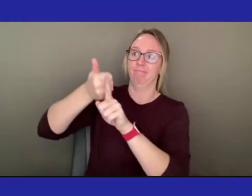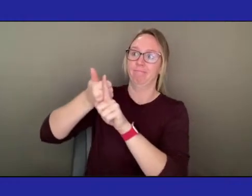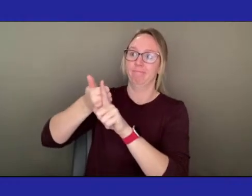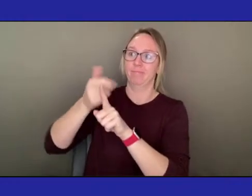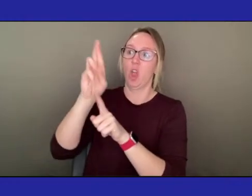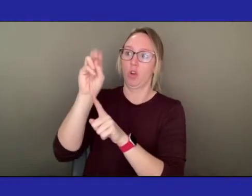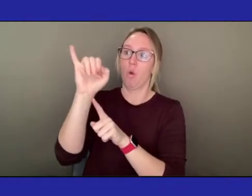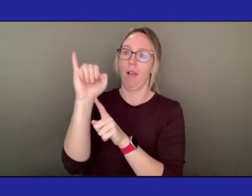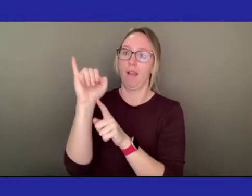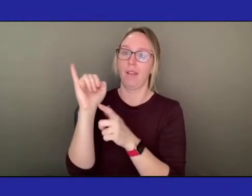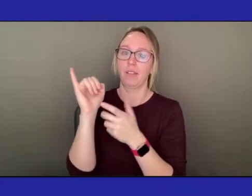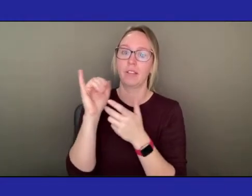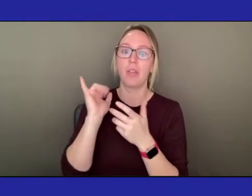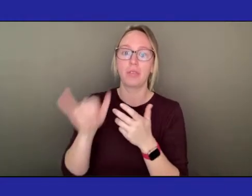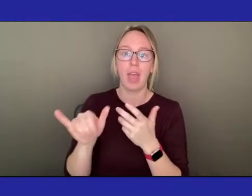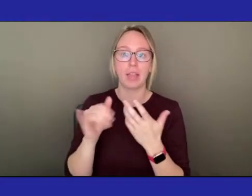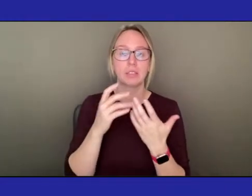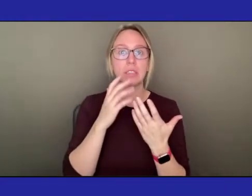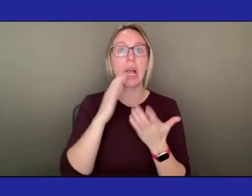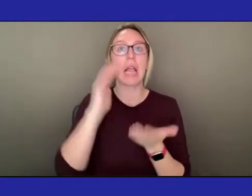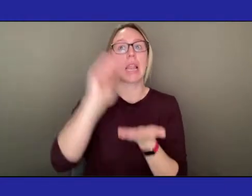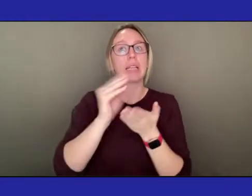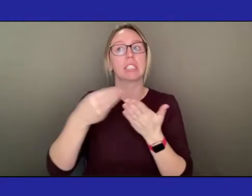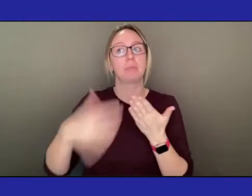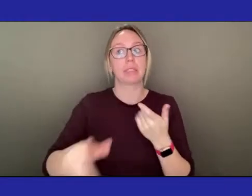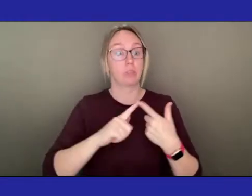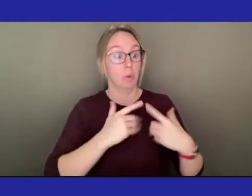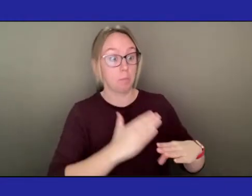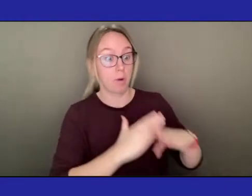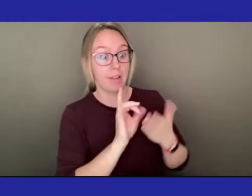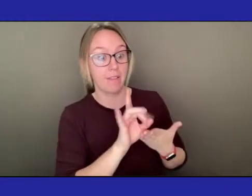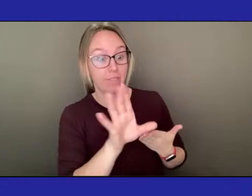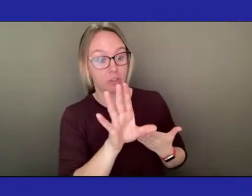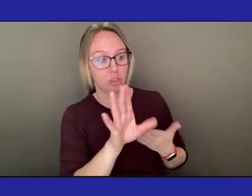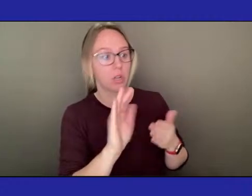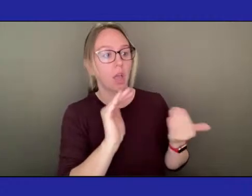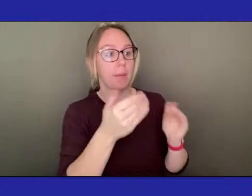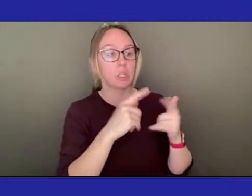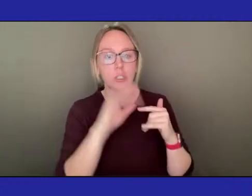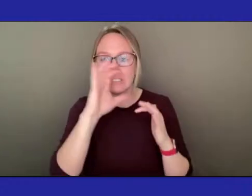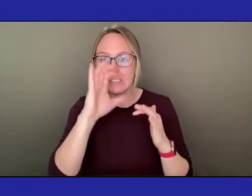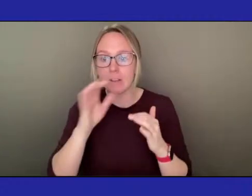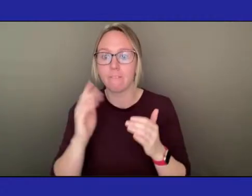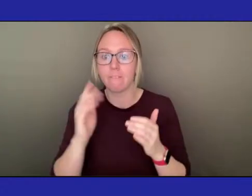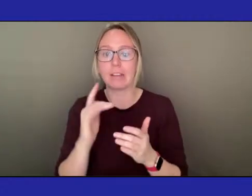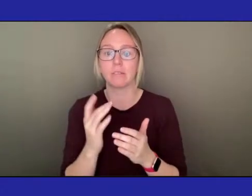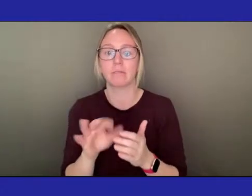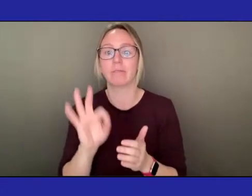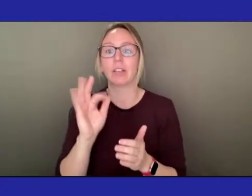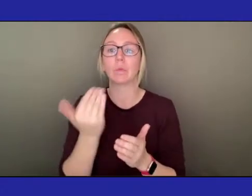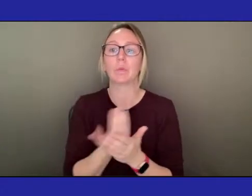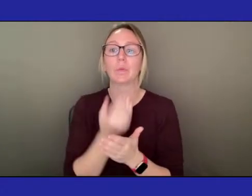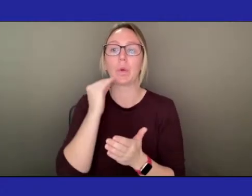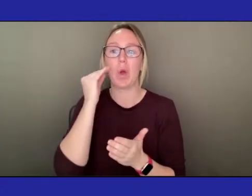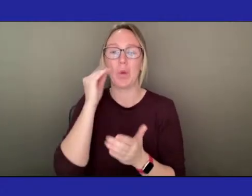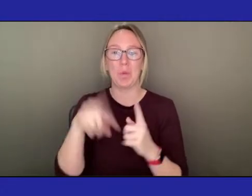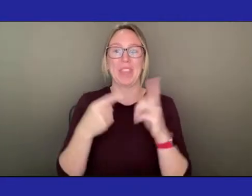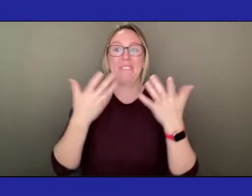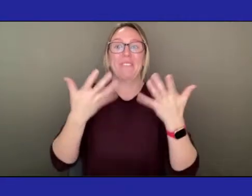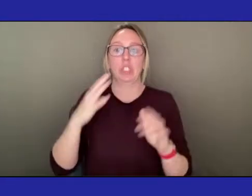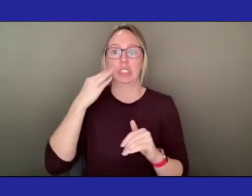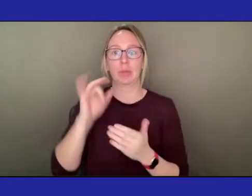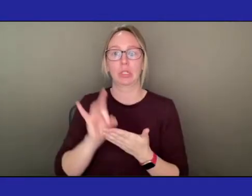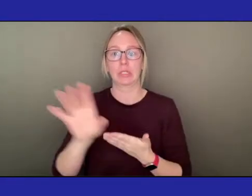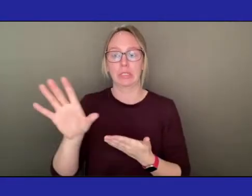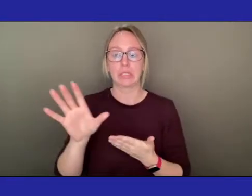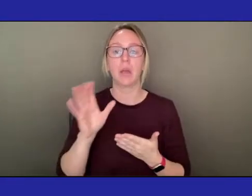than to get them a new home once they've already been evicted. But it's not, that one isn't on our budget. And once they're evicted,